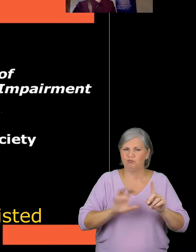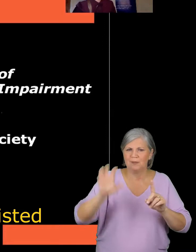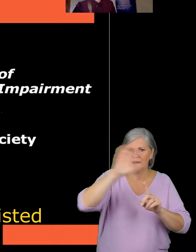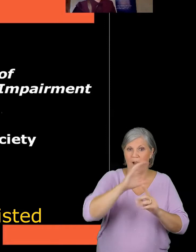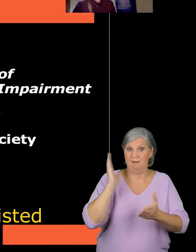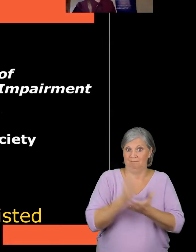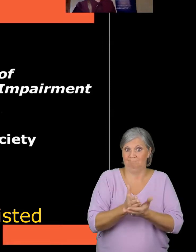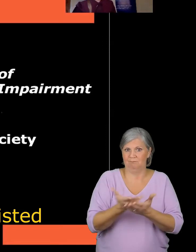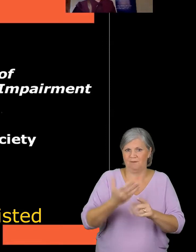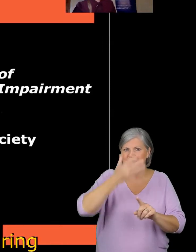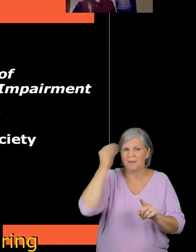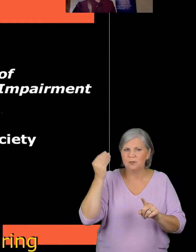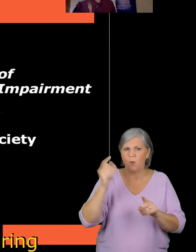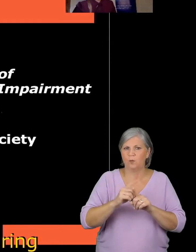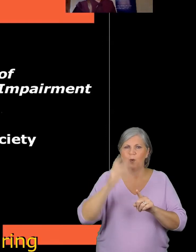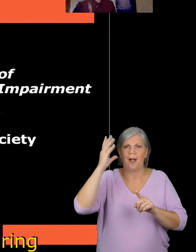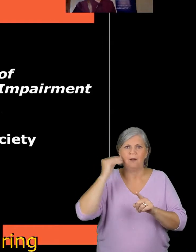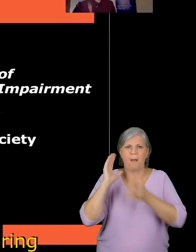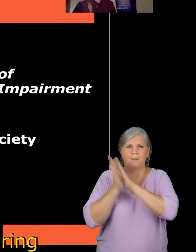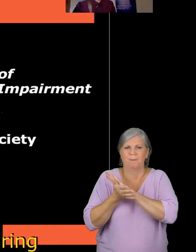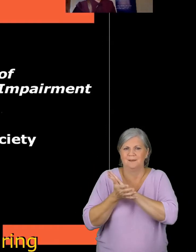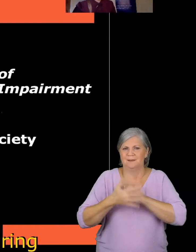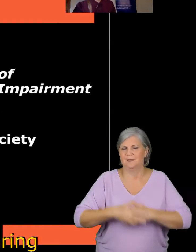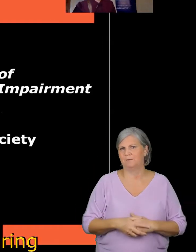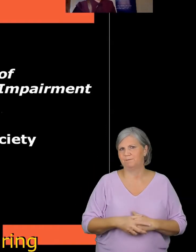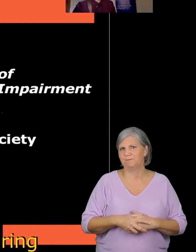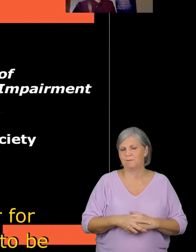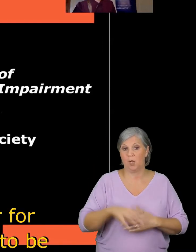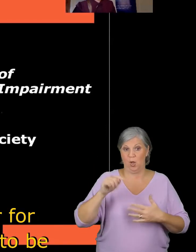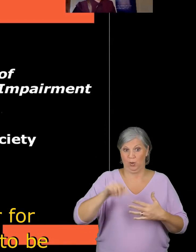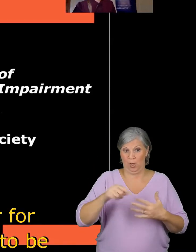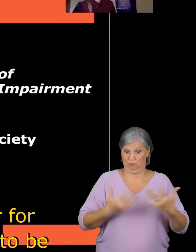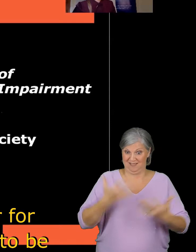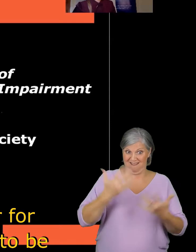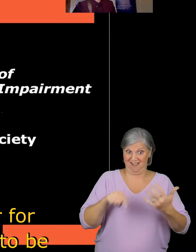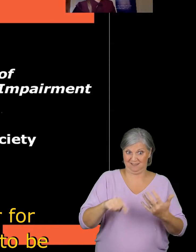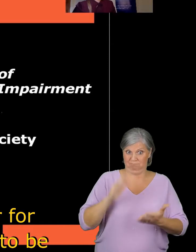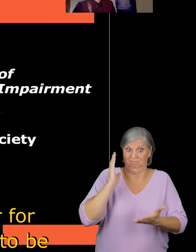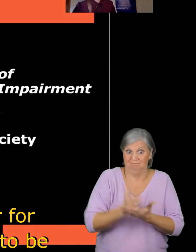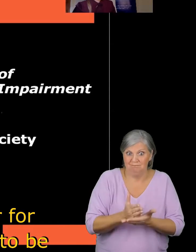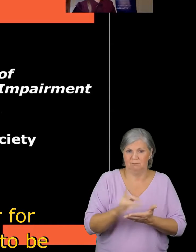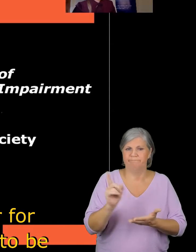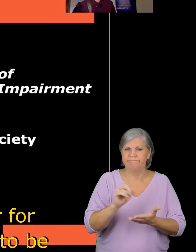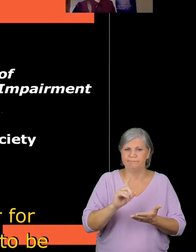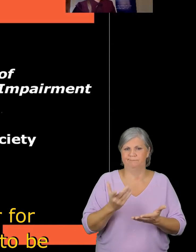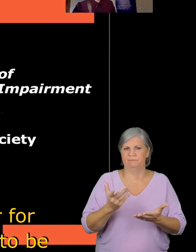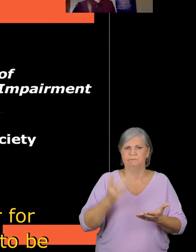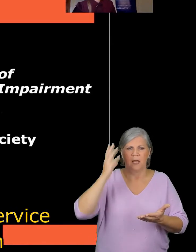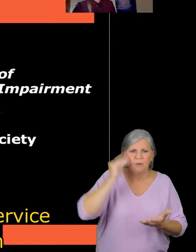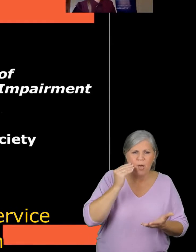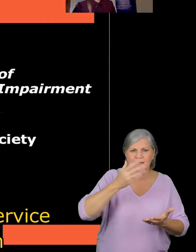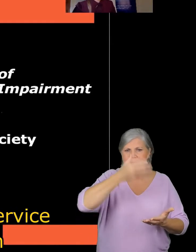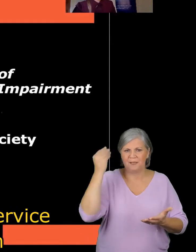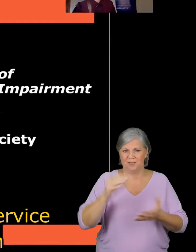a regional level. These findings serve to emphasise the role of hearing impairment as a risk factor for dementia and were thought to